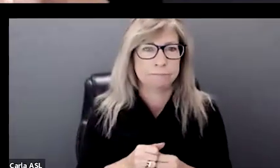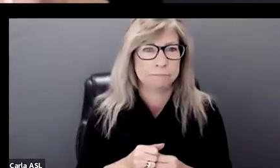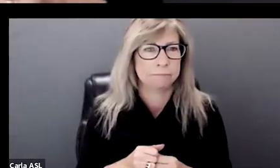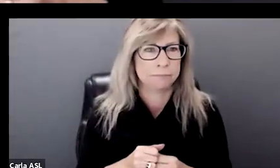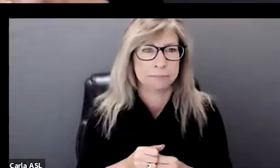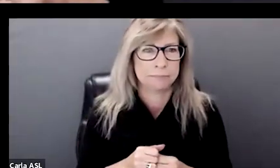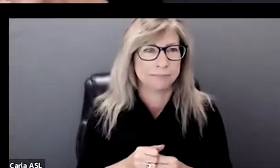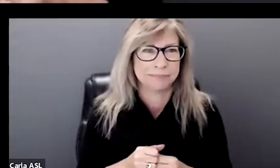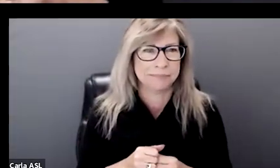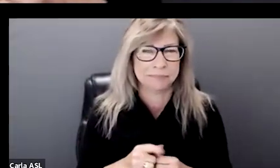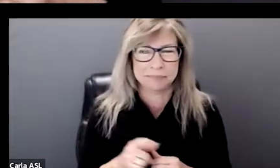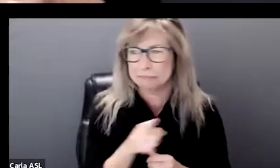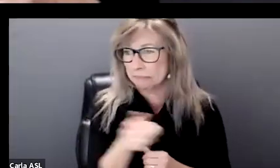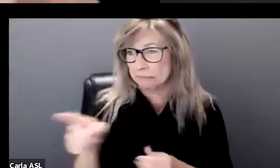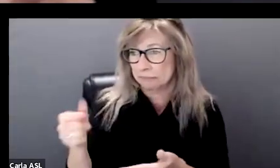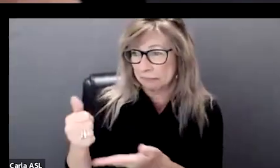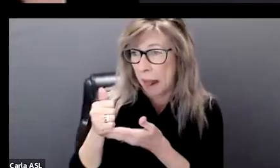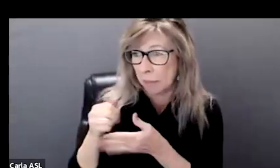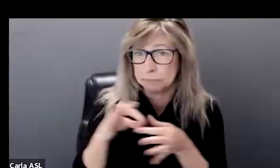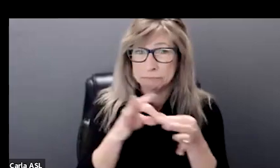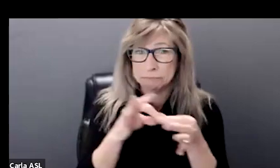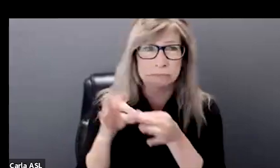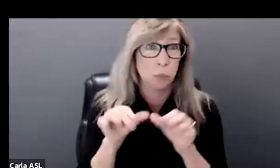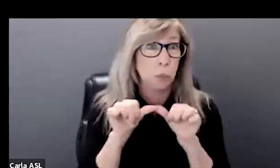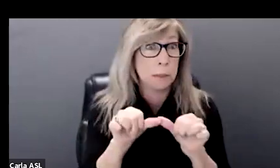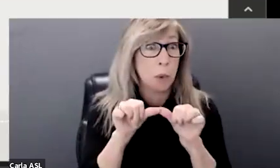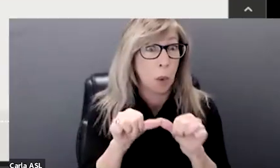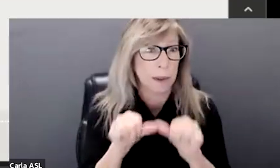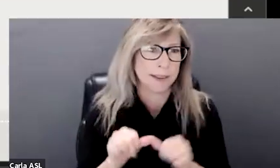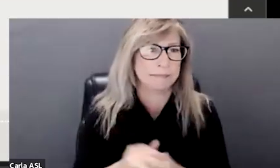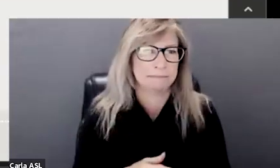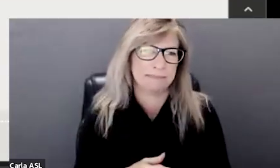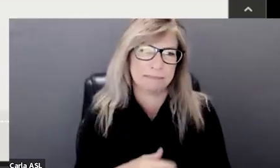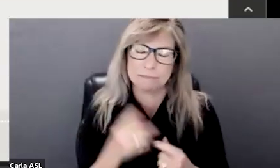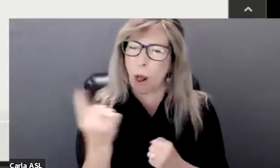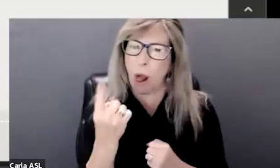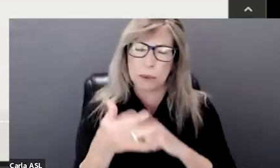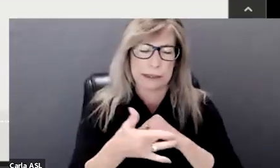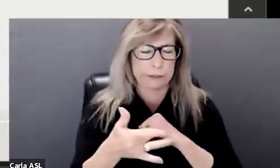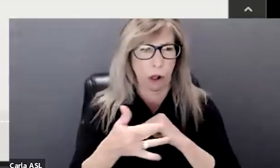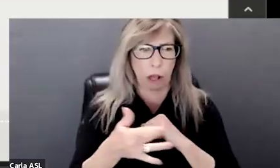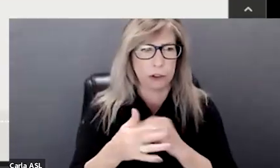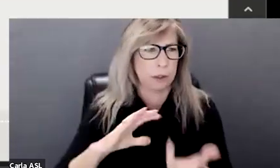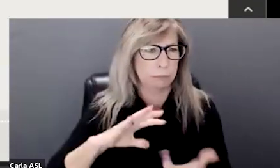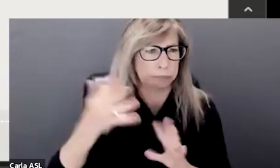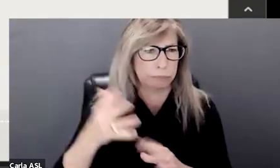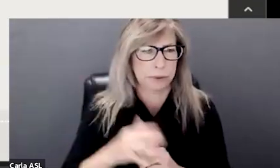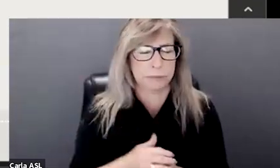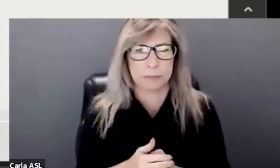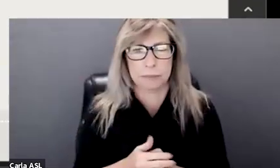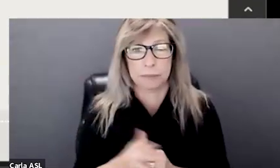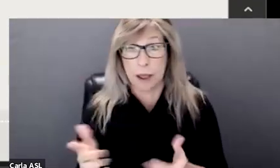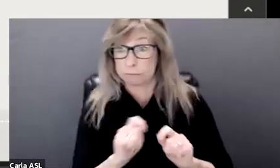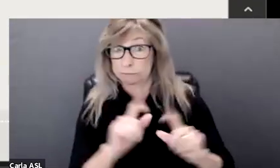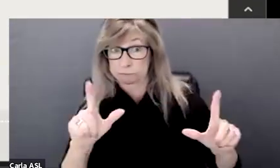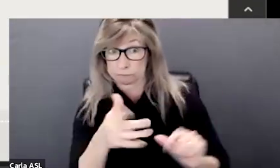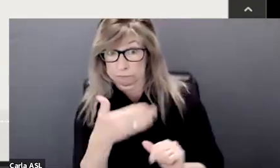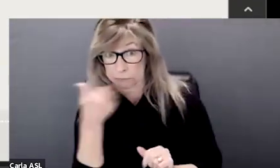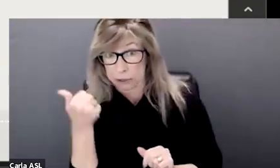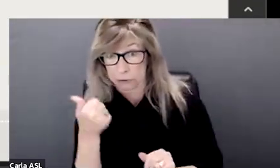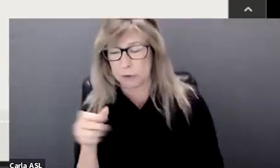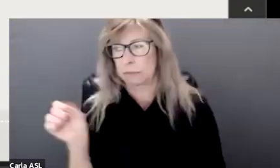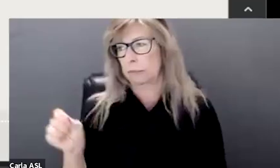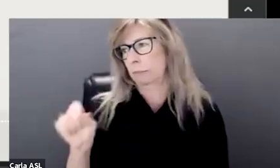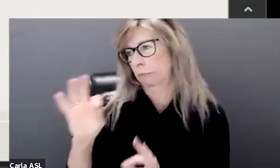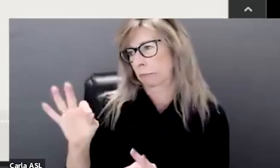keep the party going, shall we? It's always technology. How's Yeah, this? I appreciate it.